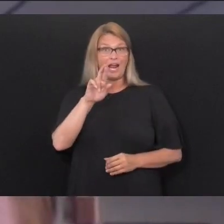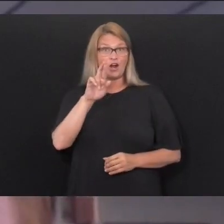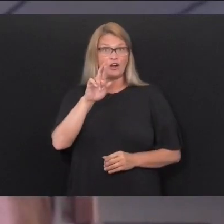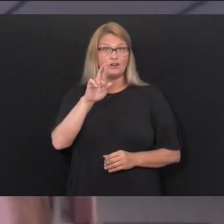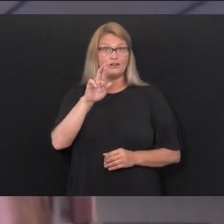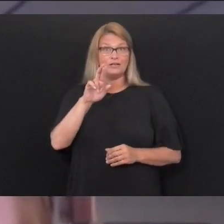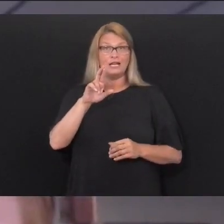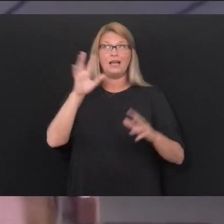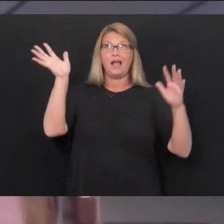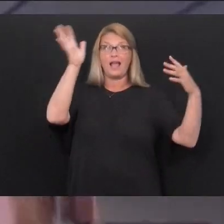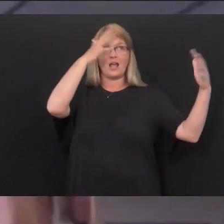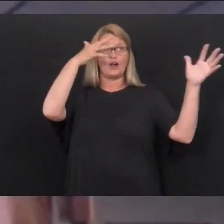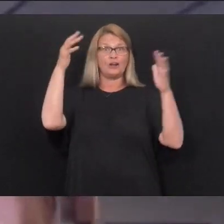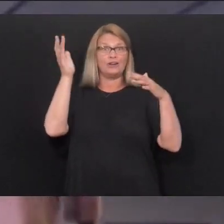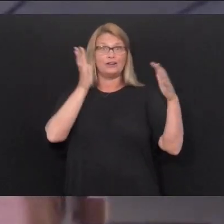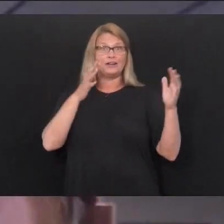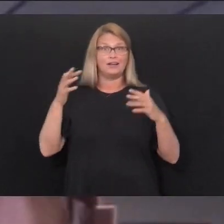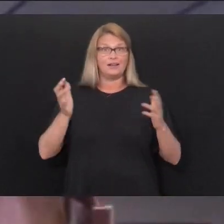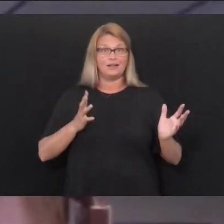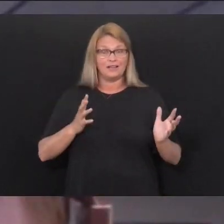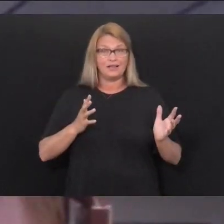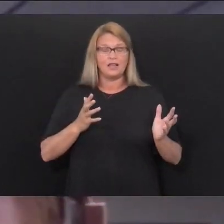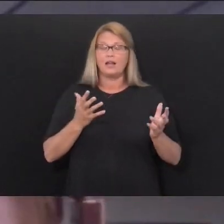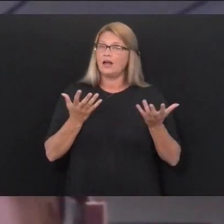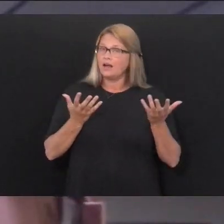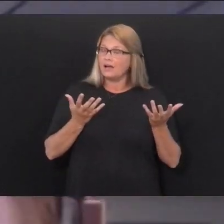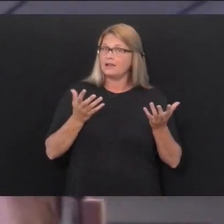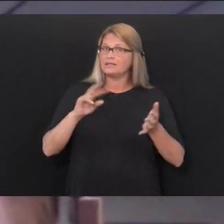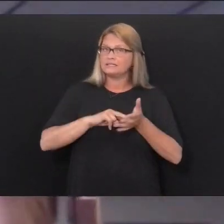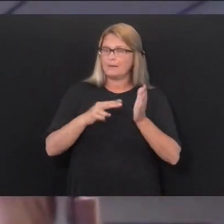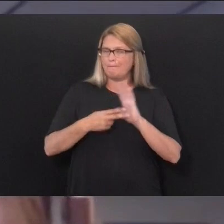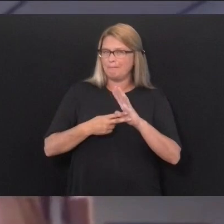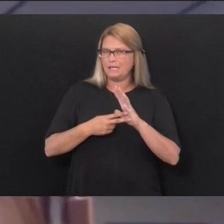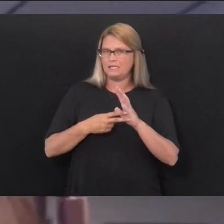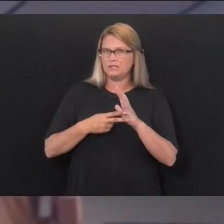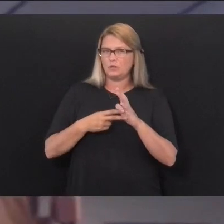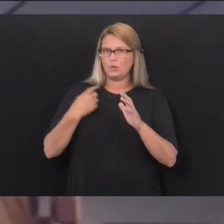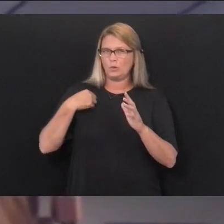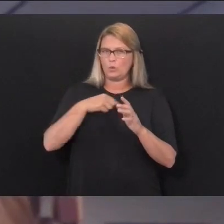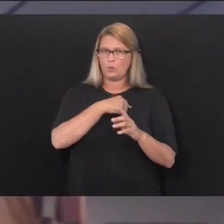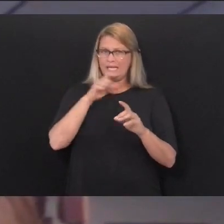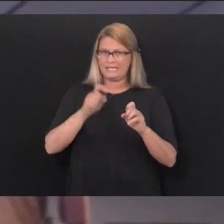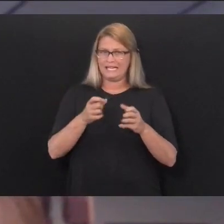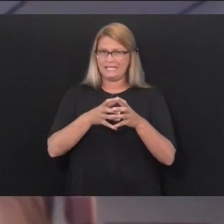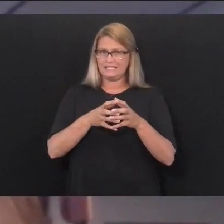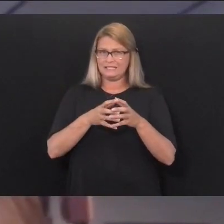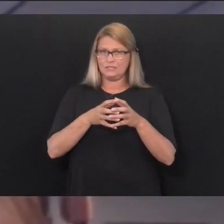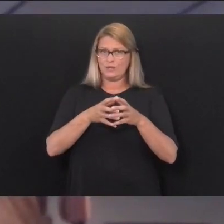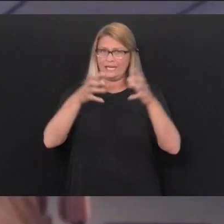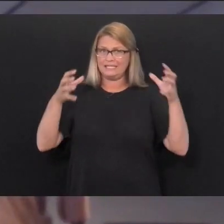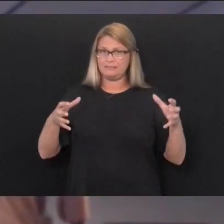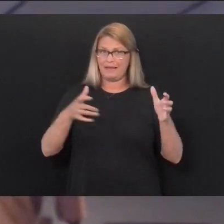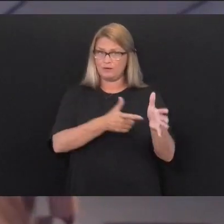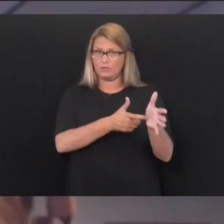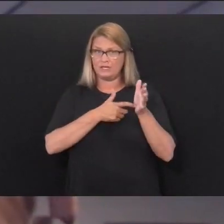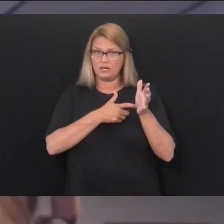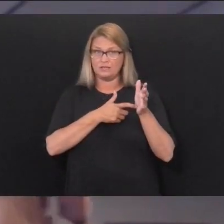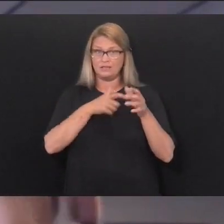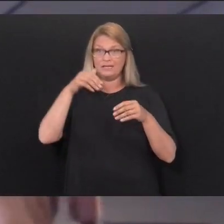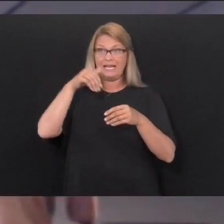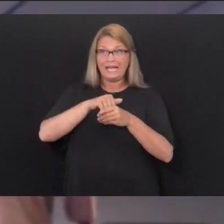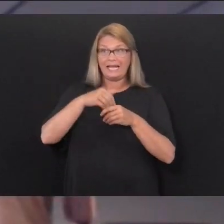economic aspect, the absolute emotional and mental and physical aspects of everything, and manage the risk as best